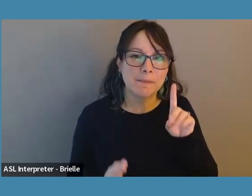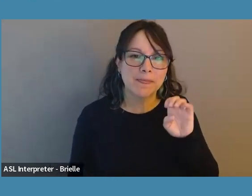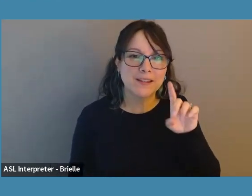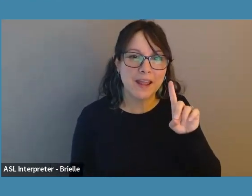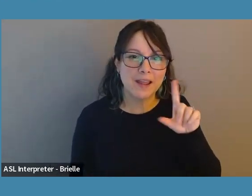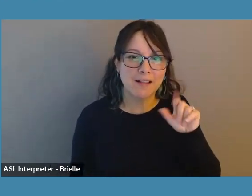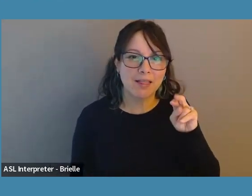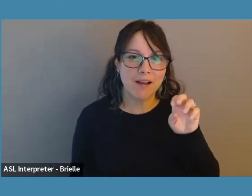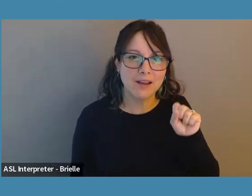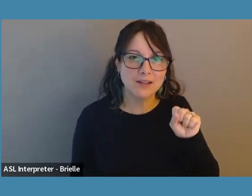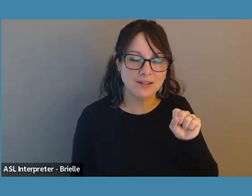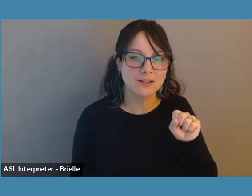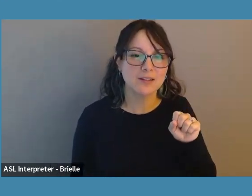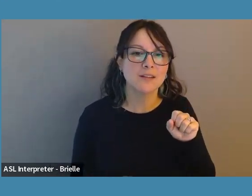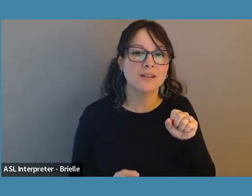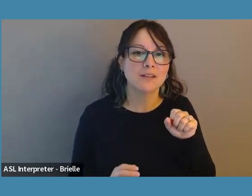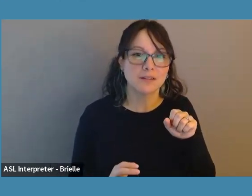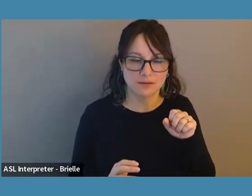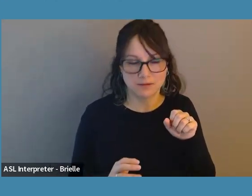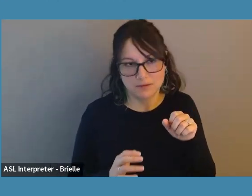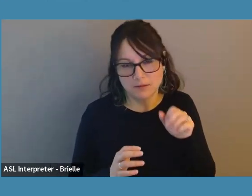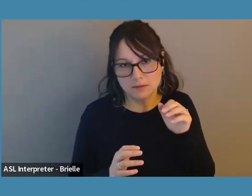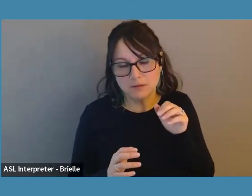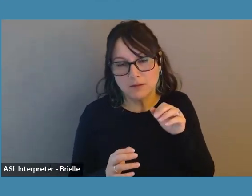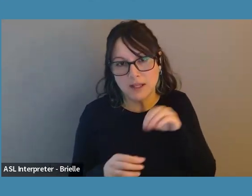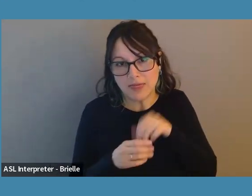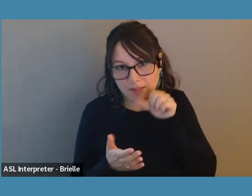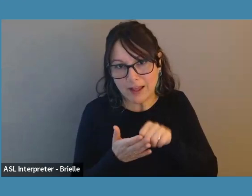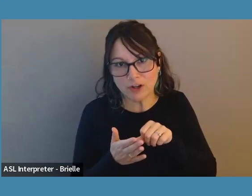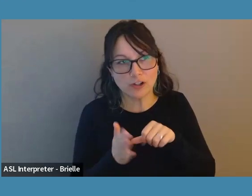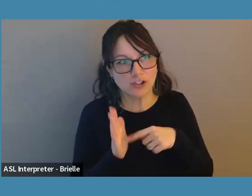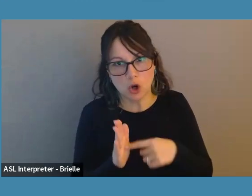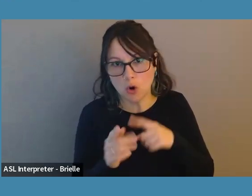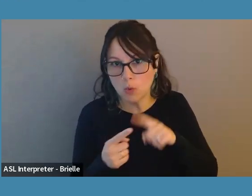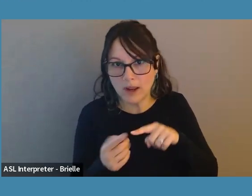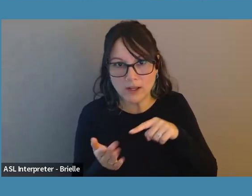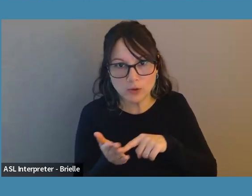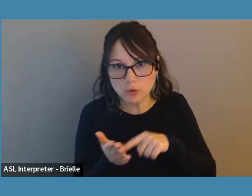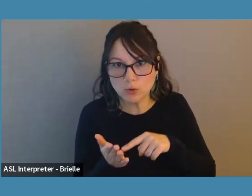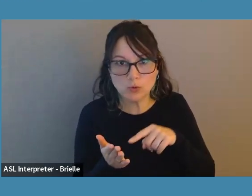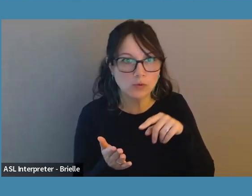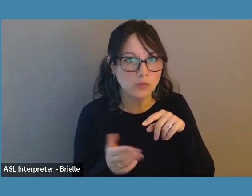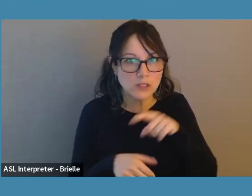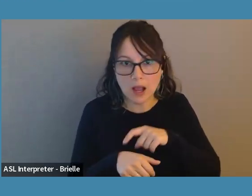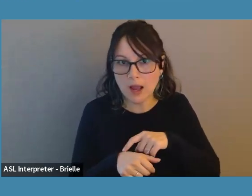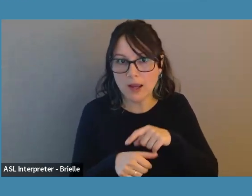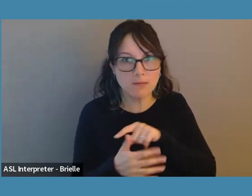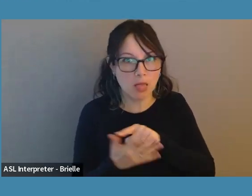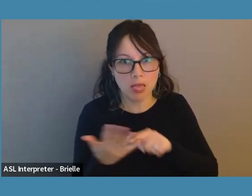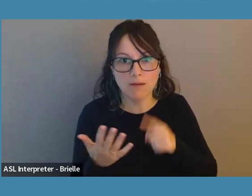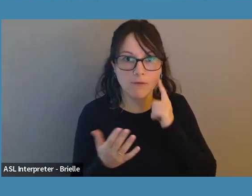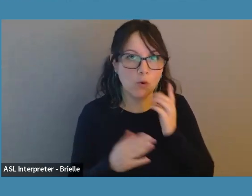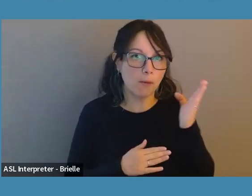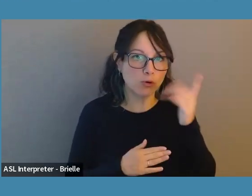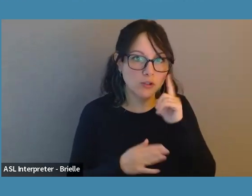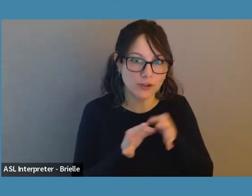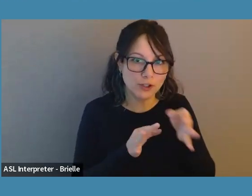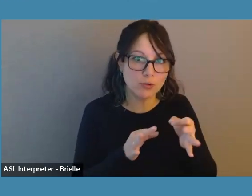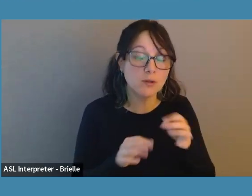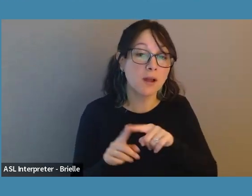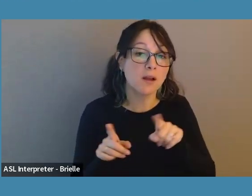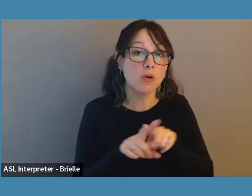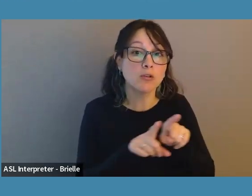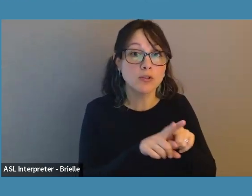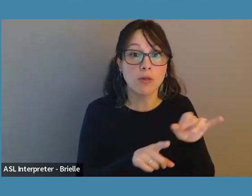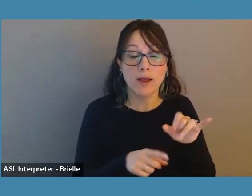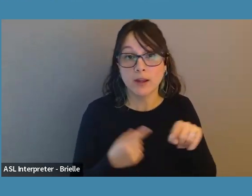So the hearing notice will outline any deadlines, any timeframes for motions for continuance, but also for